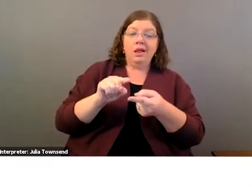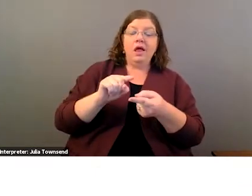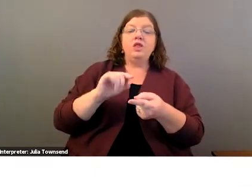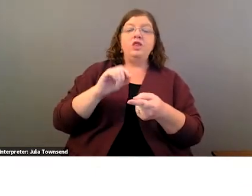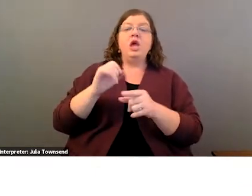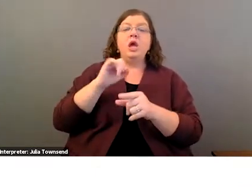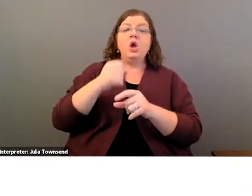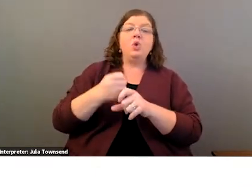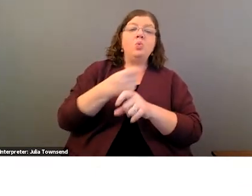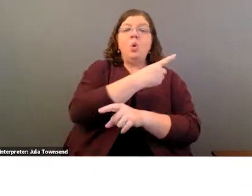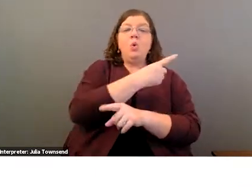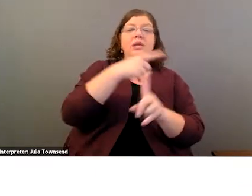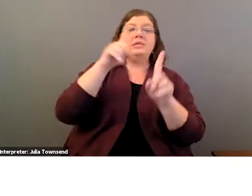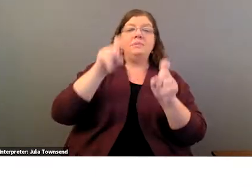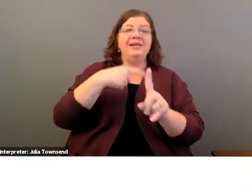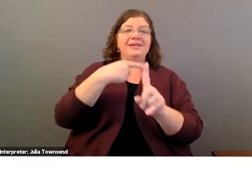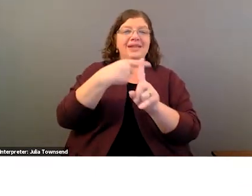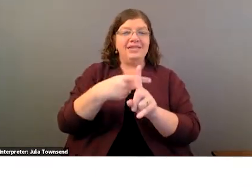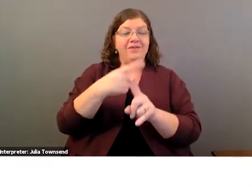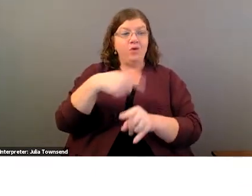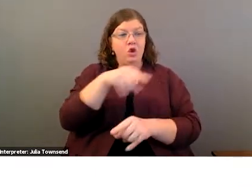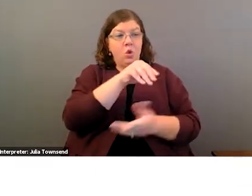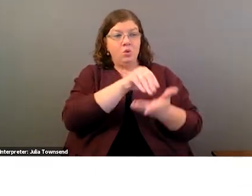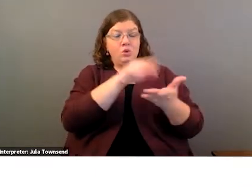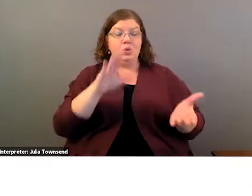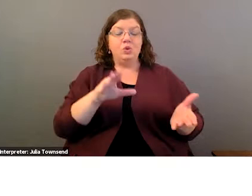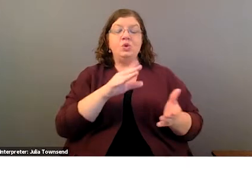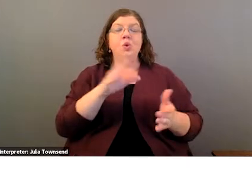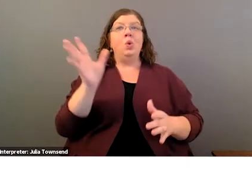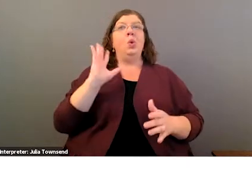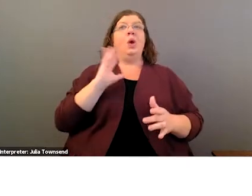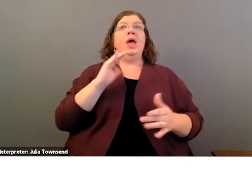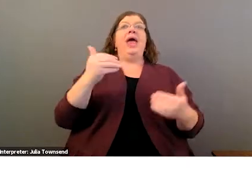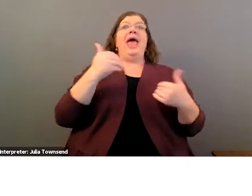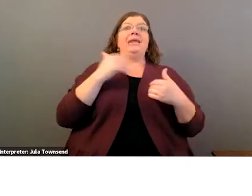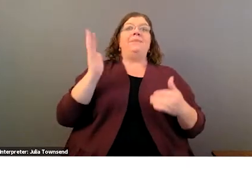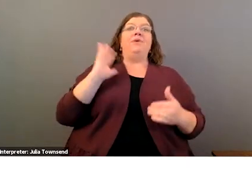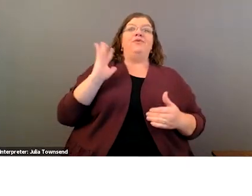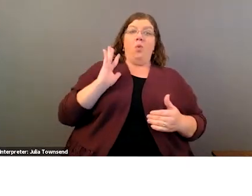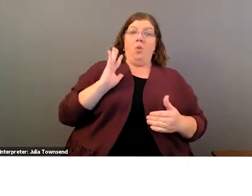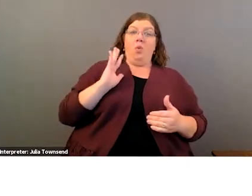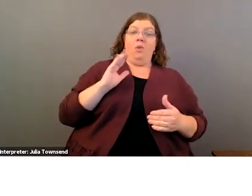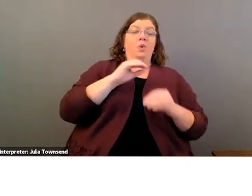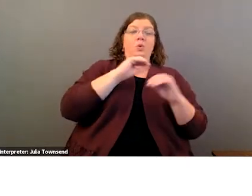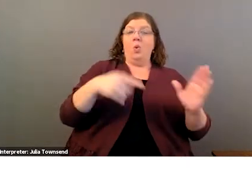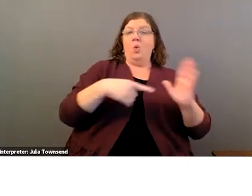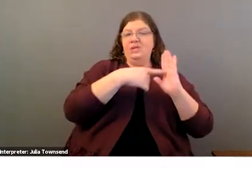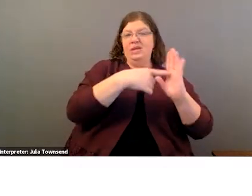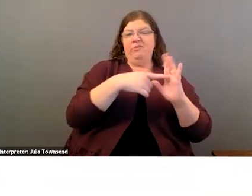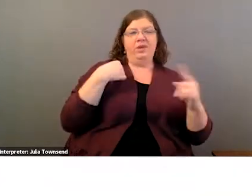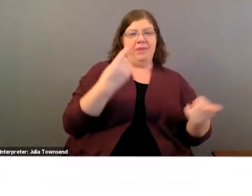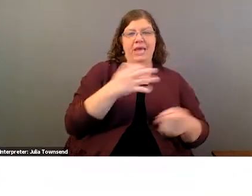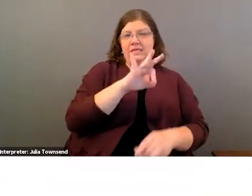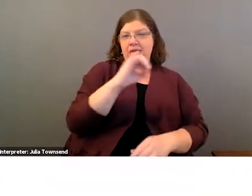tests for those students who were asymptomatic positive in the past 90 days.